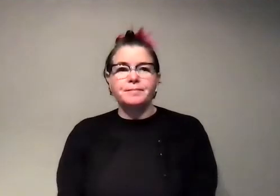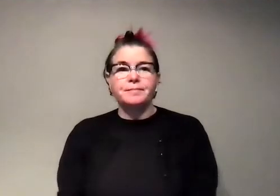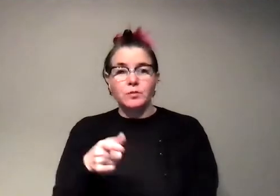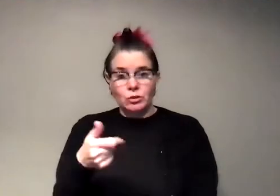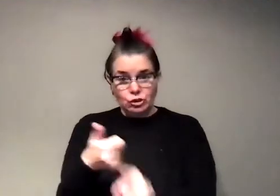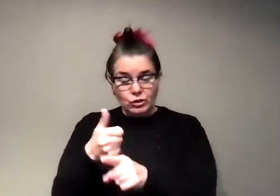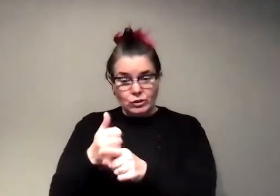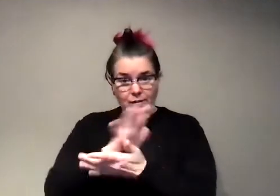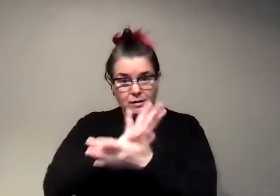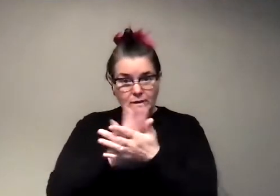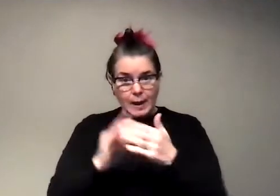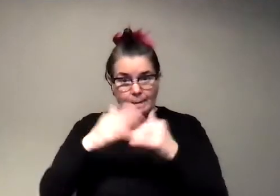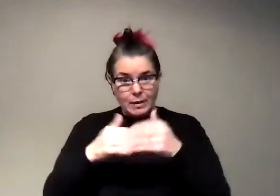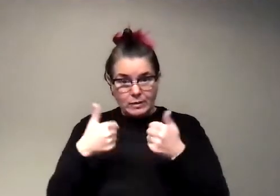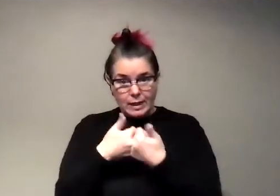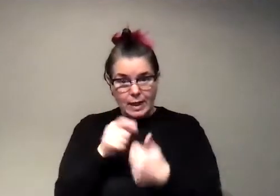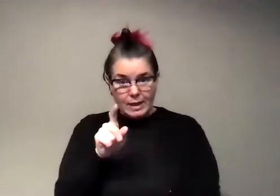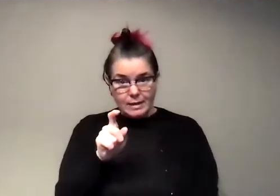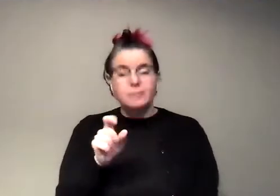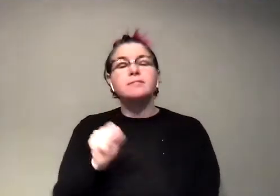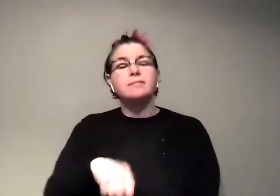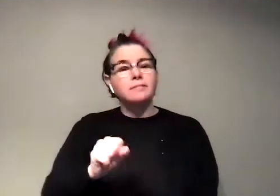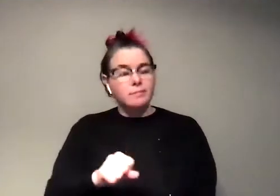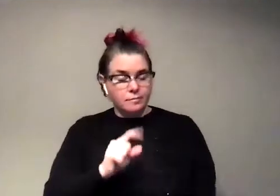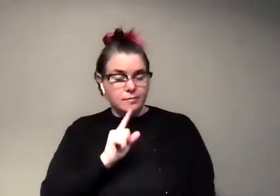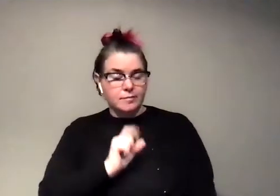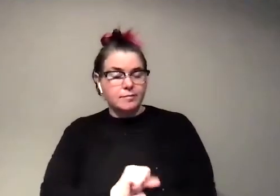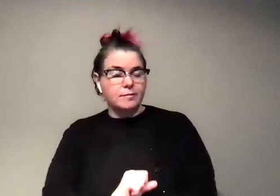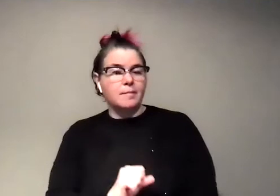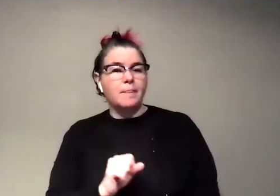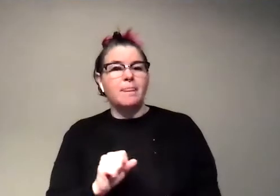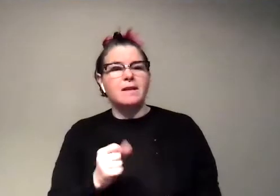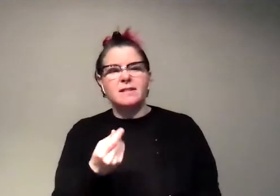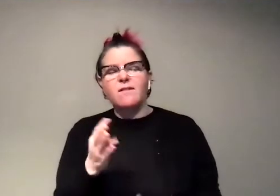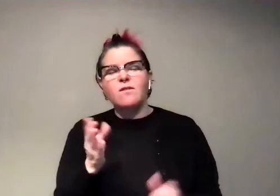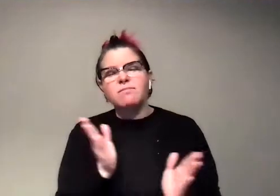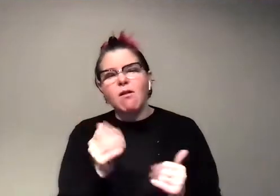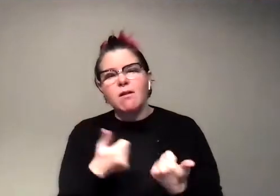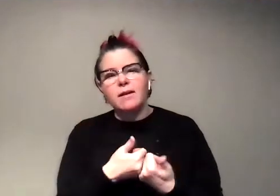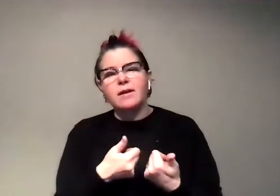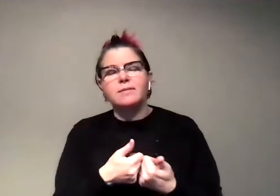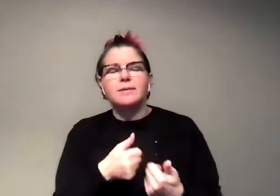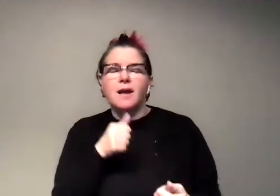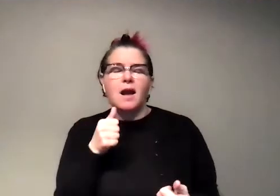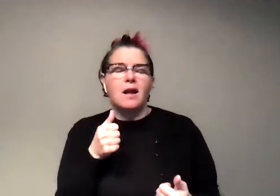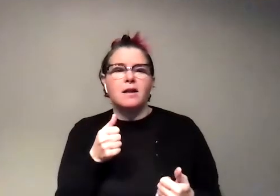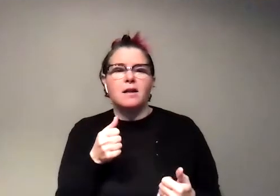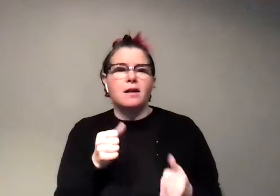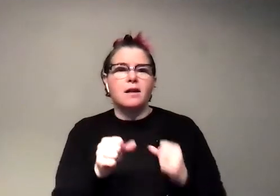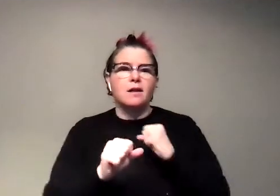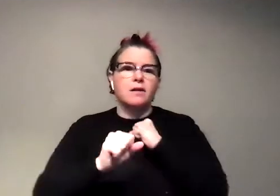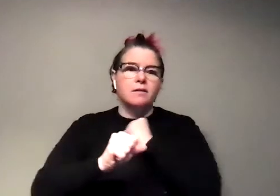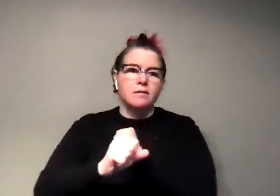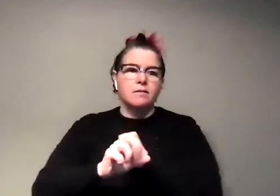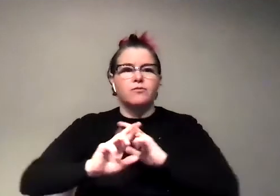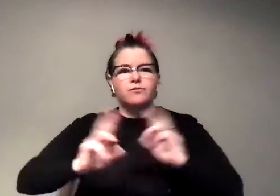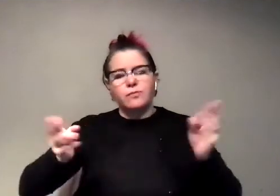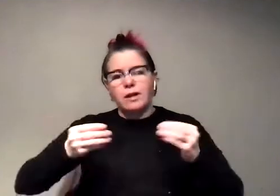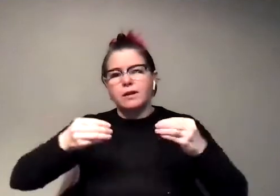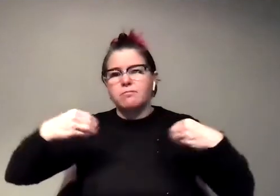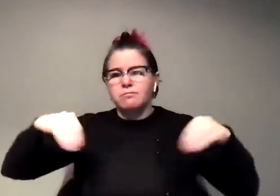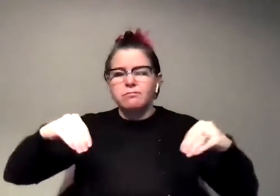yourself? Yes, I have. I built several small games. I haven't built any like commercial games or anything like that like